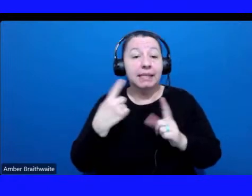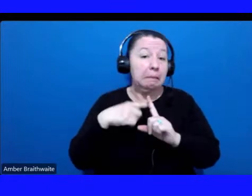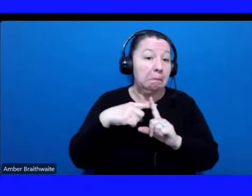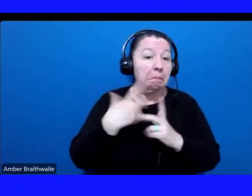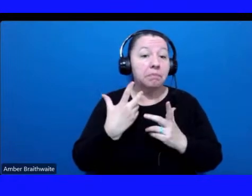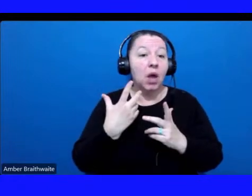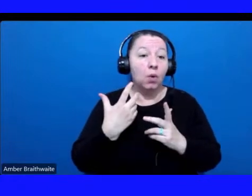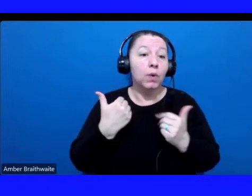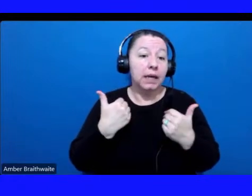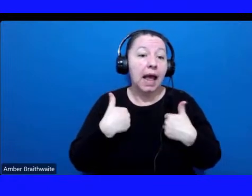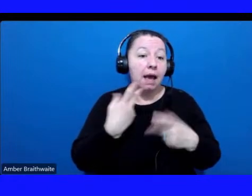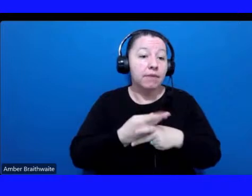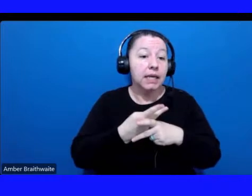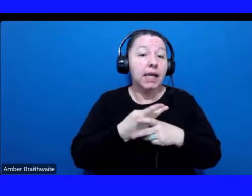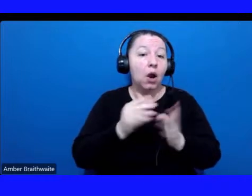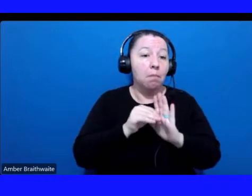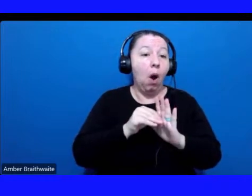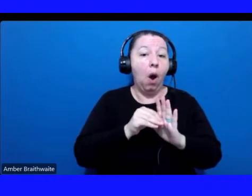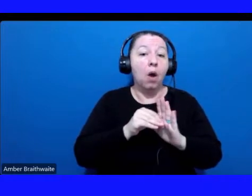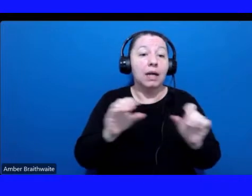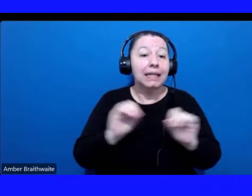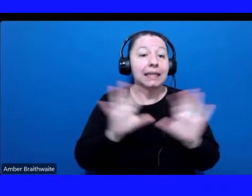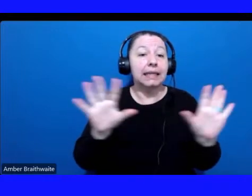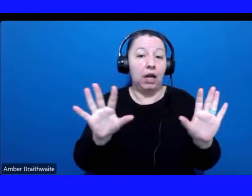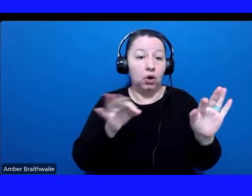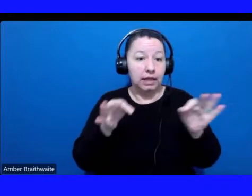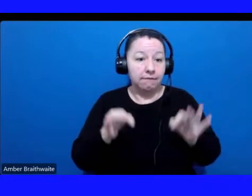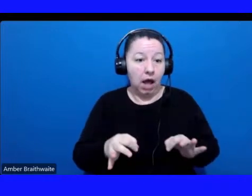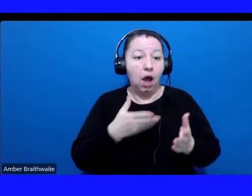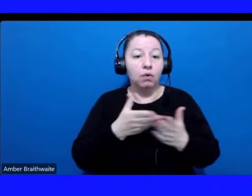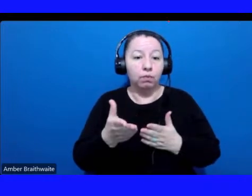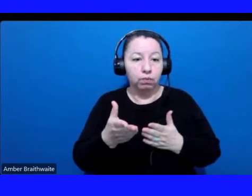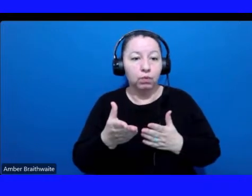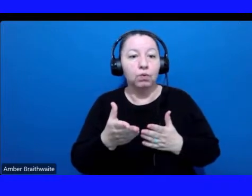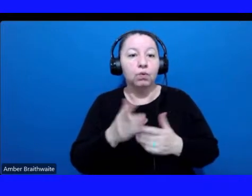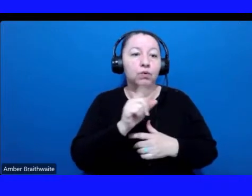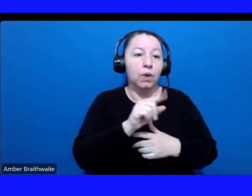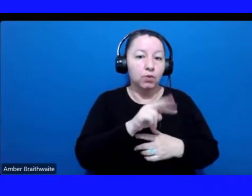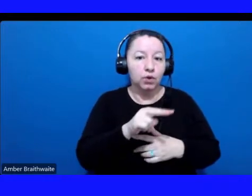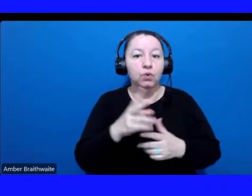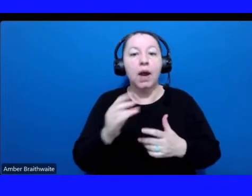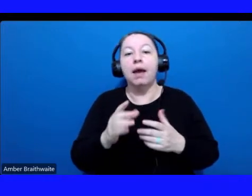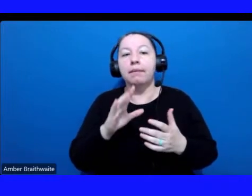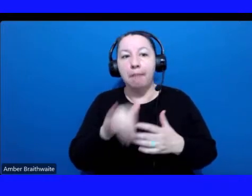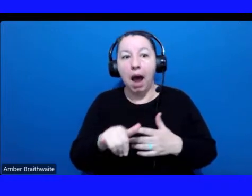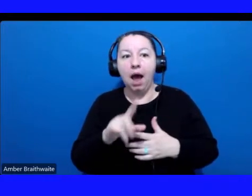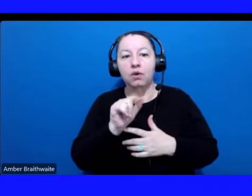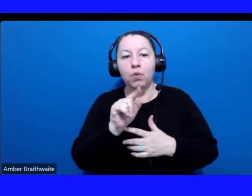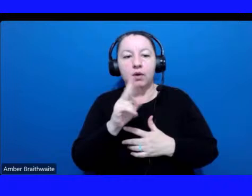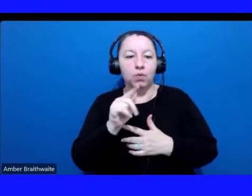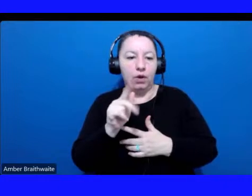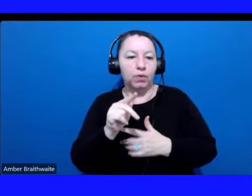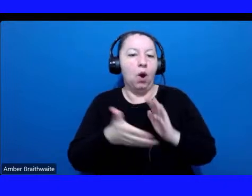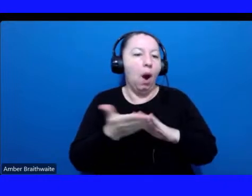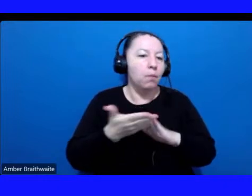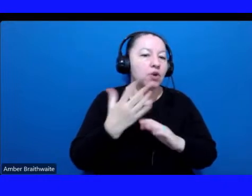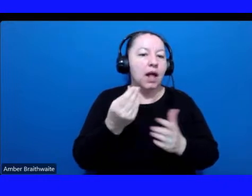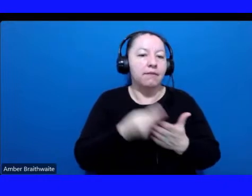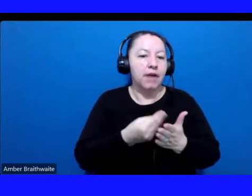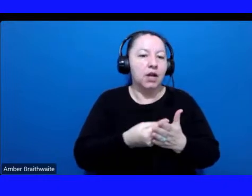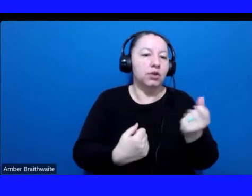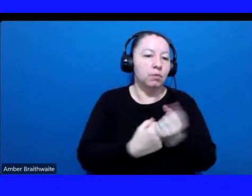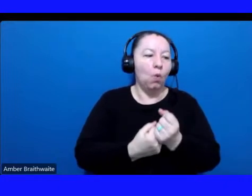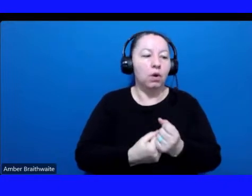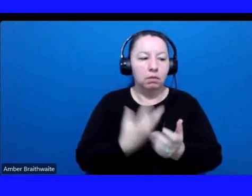and allows us, because we have the community health workers on site, and because we have an Epic-based system that we can track